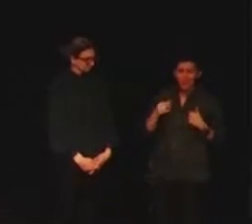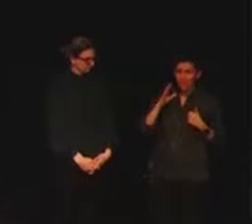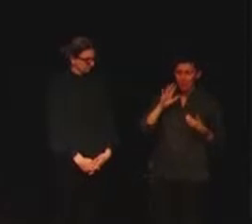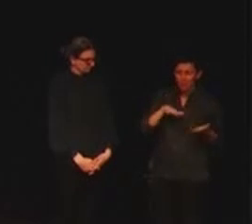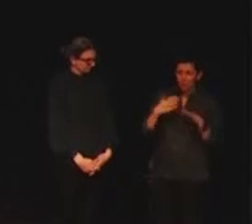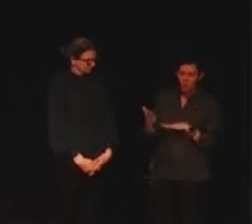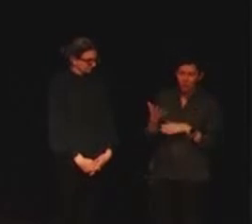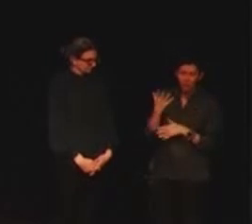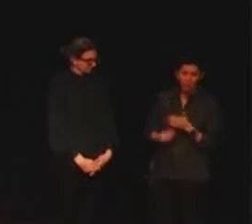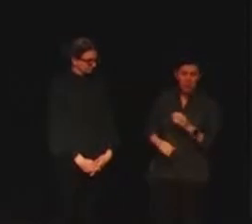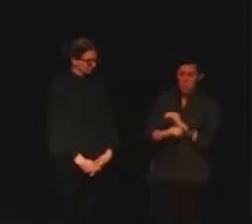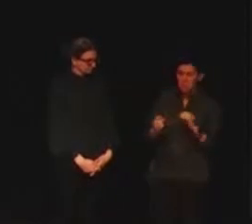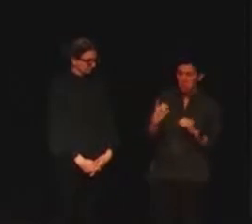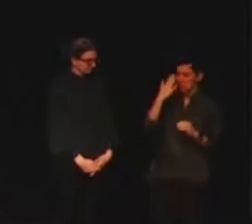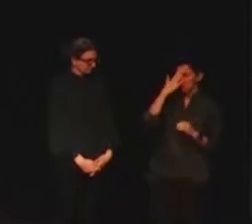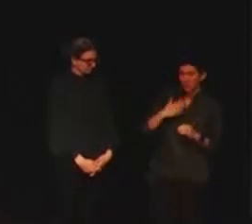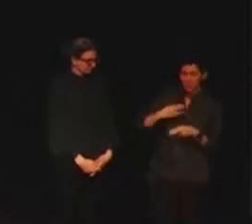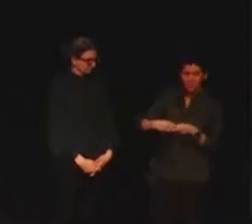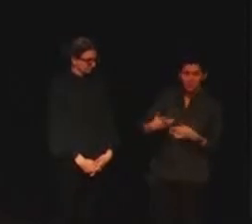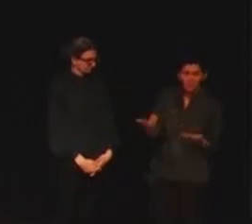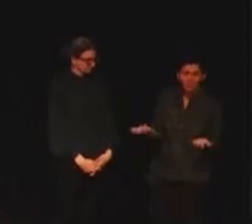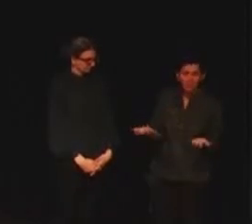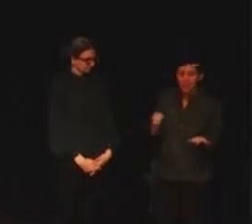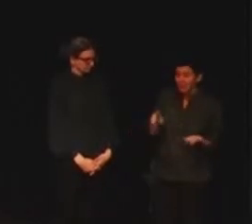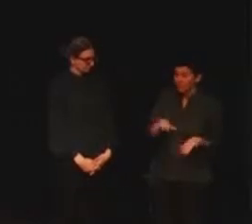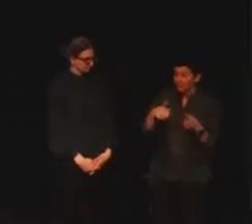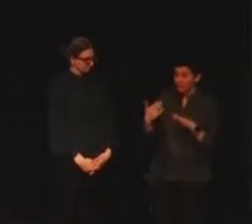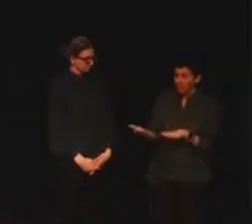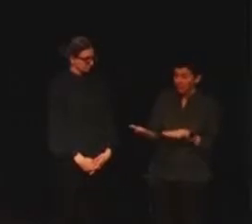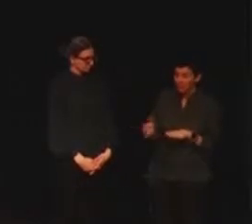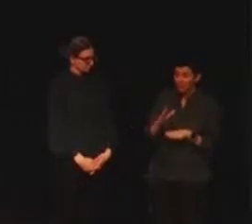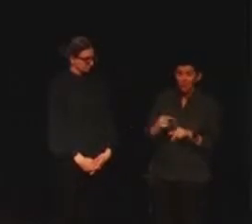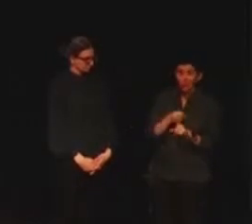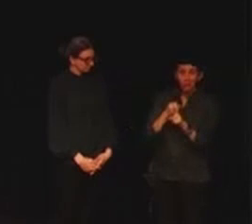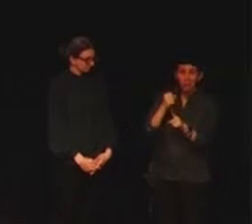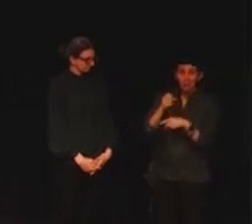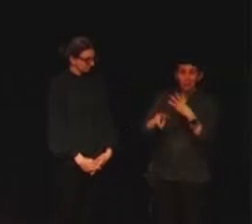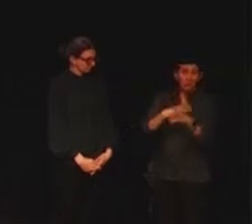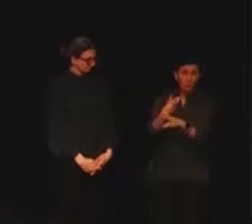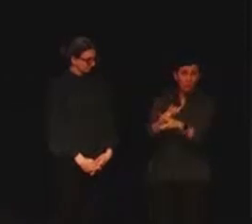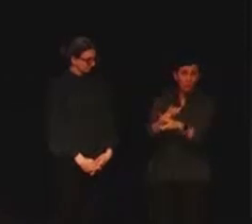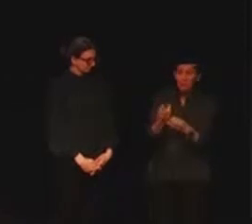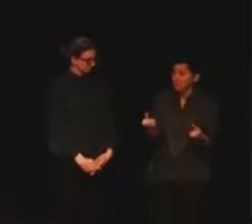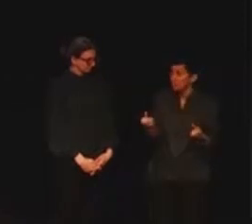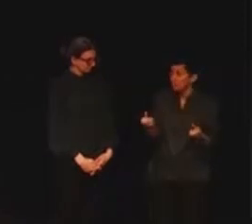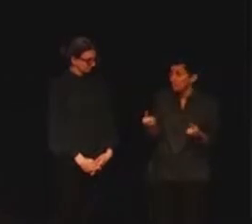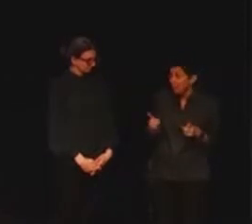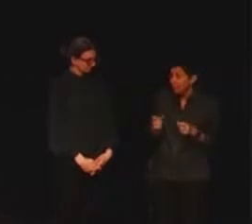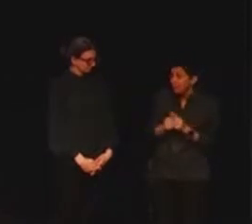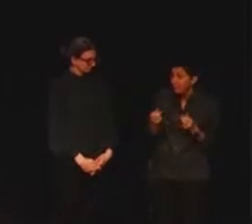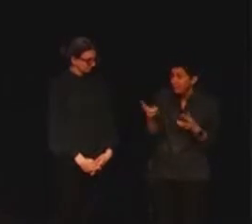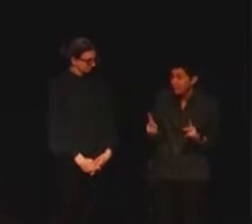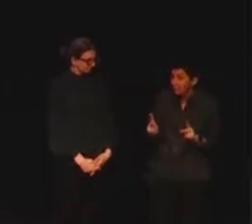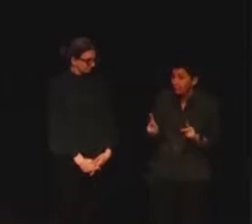obscurity? And if he were to die in obscurity, like many people are doing, it's